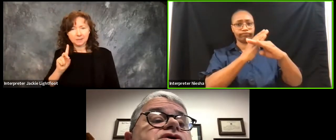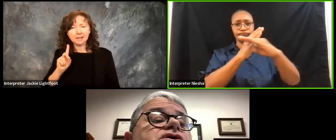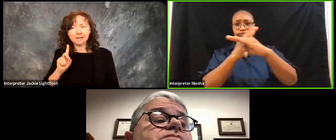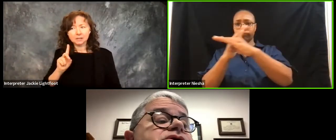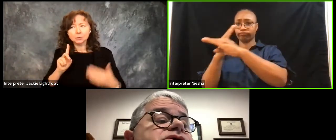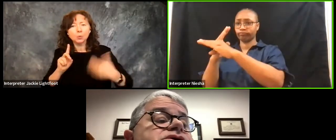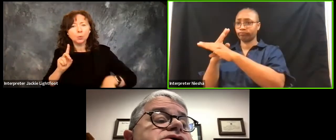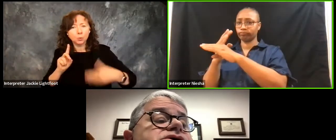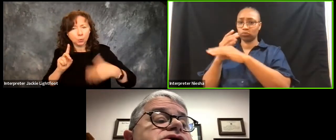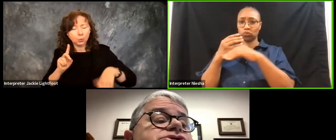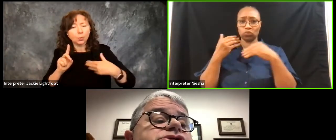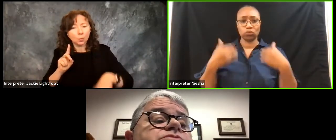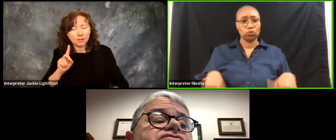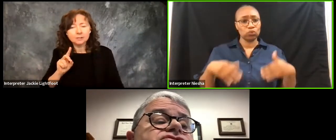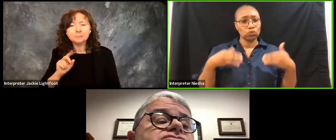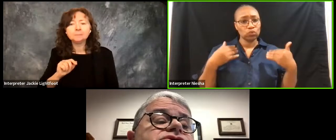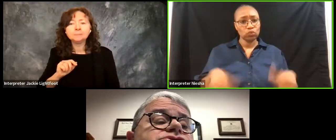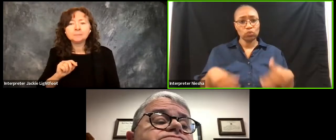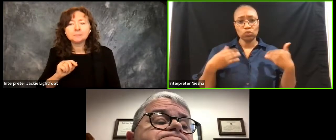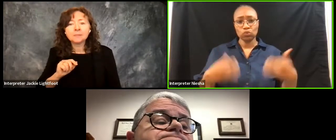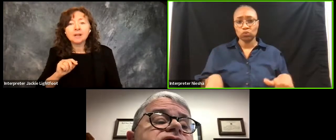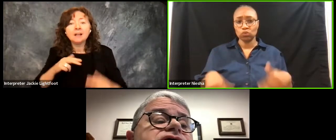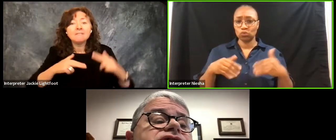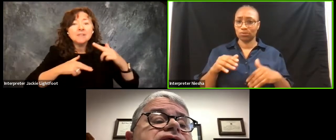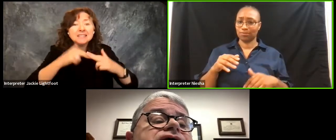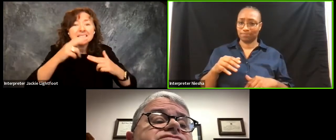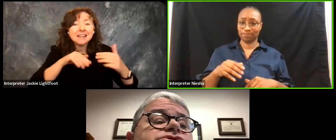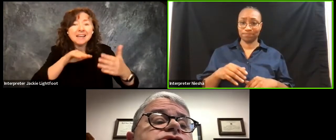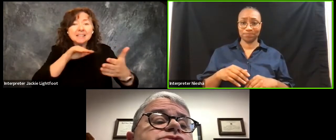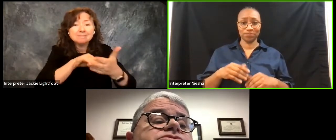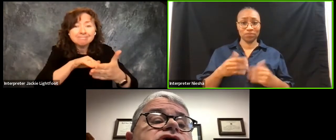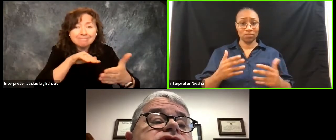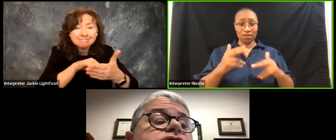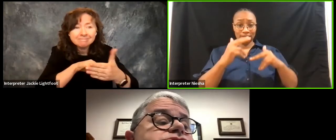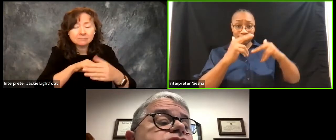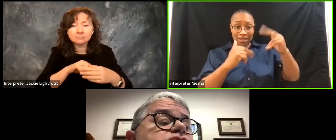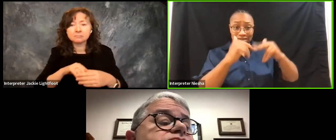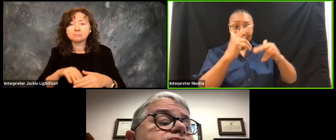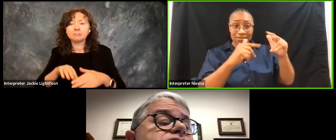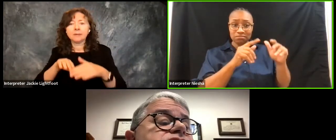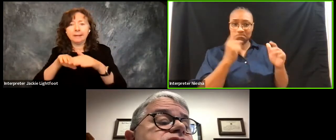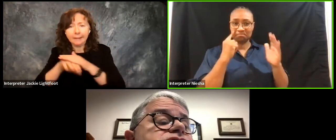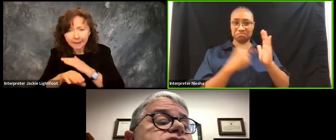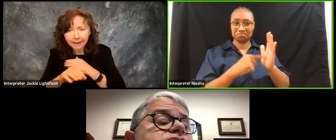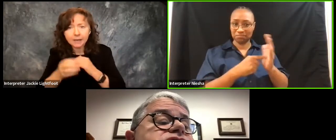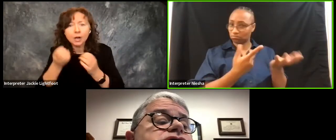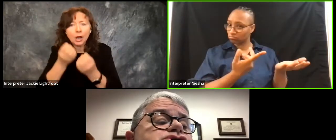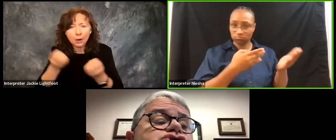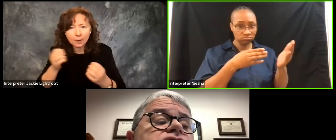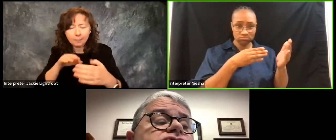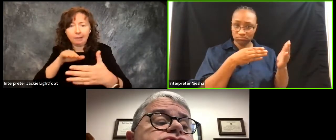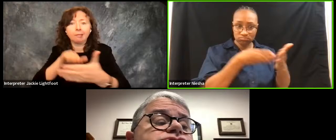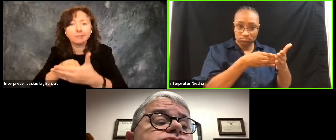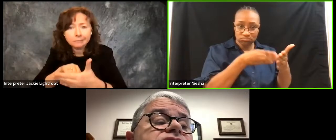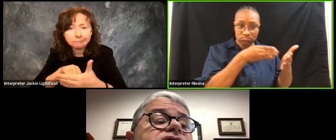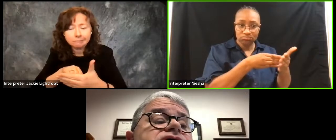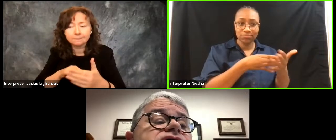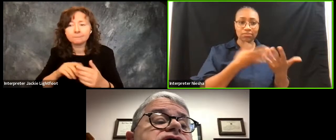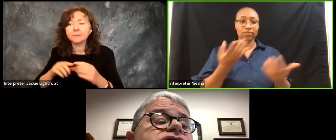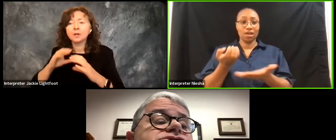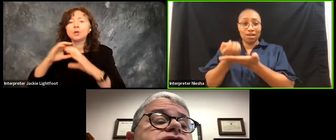have to overcome. Inaccessible facilities, lack of accessible diagnostic equipment, communication